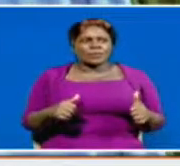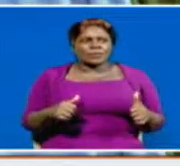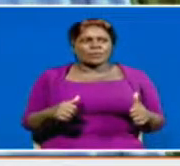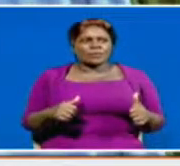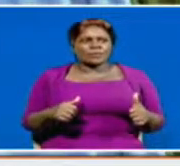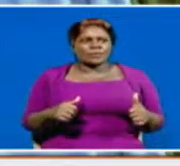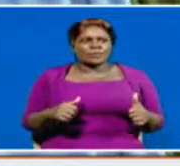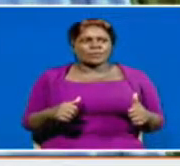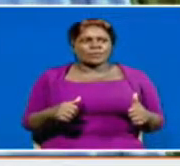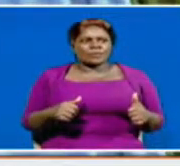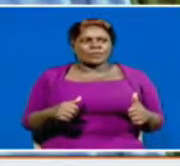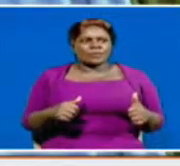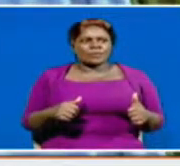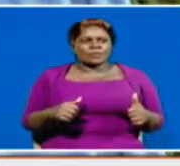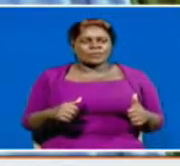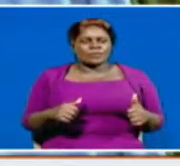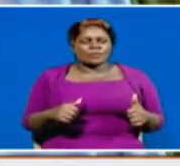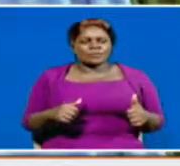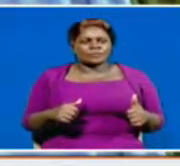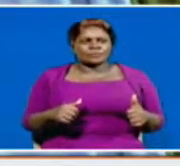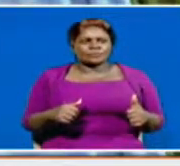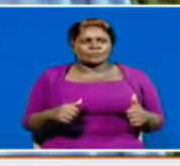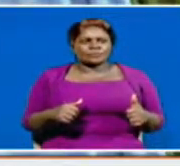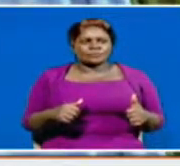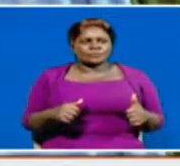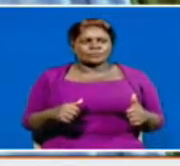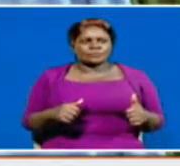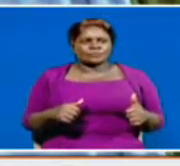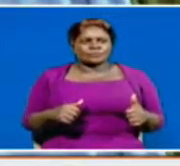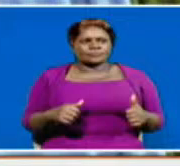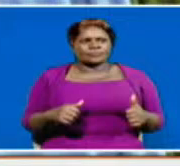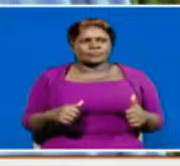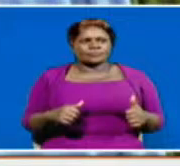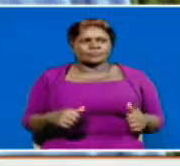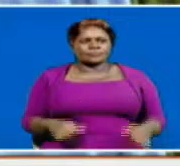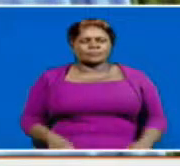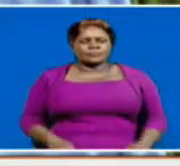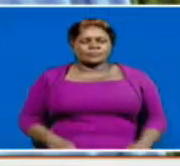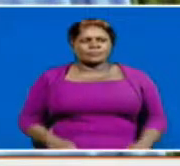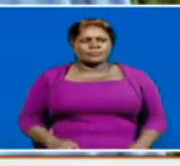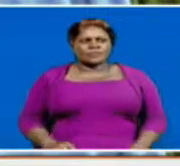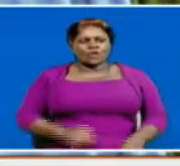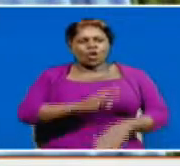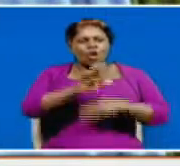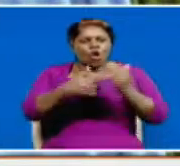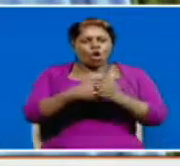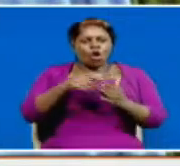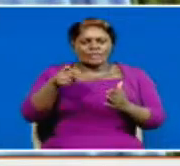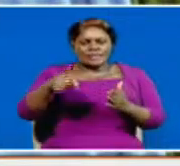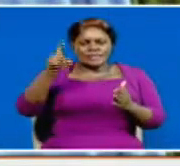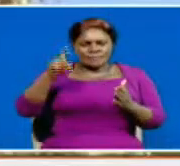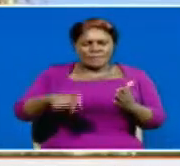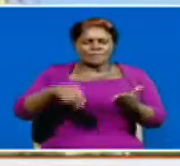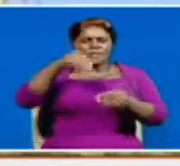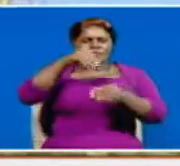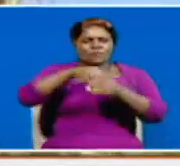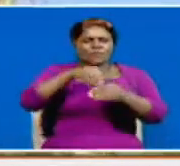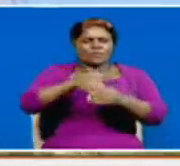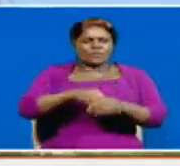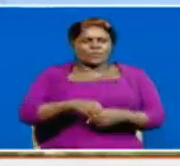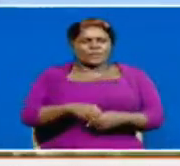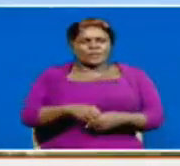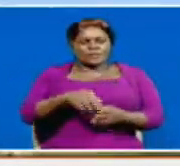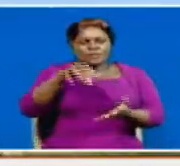parts, you have not paid Anjarwal for plowing for you, and so on. So all those must be dealt with.